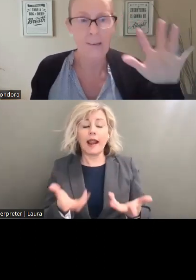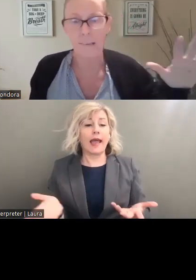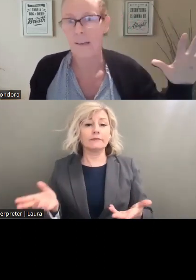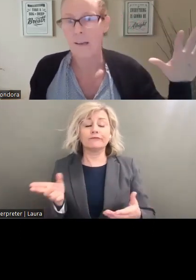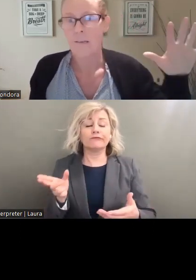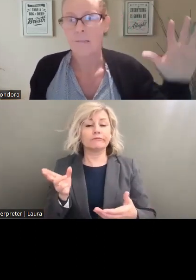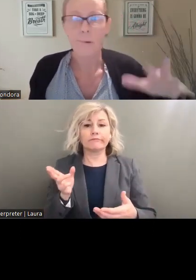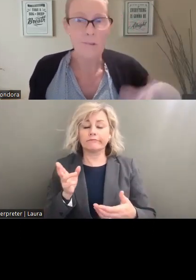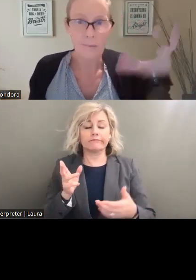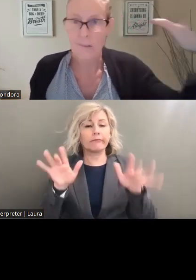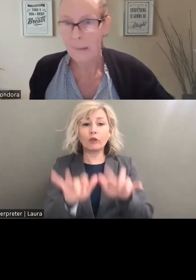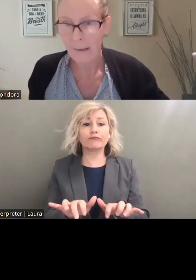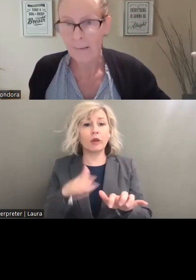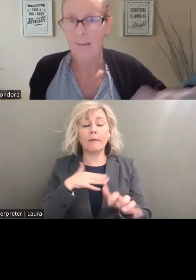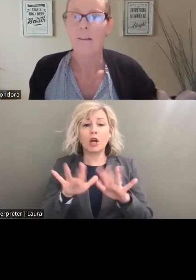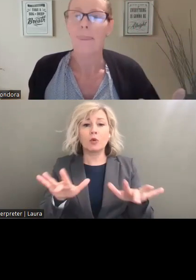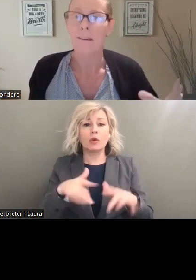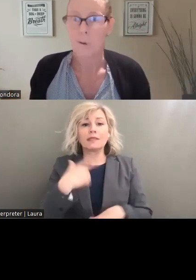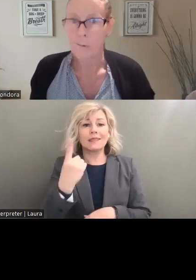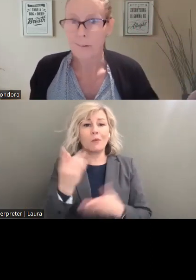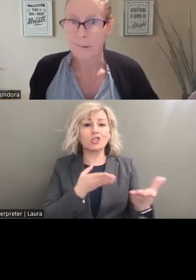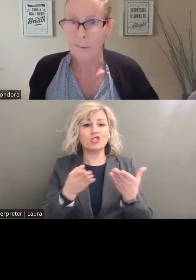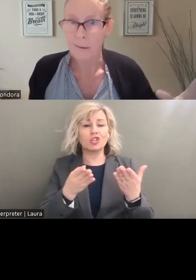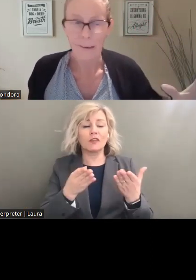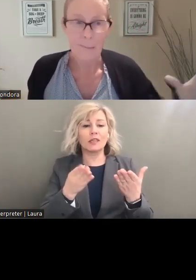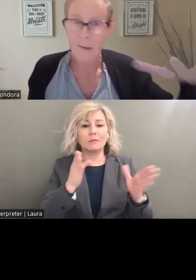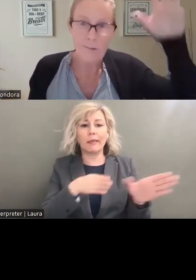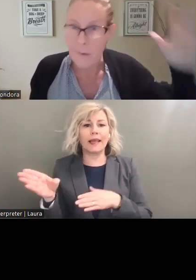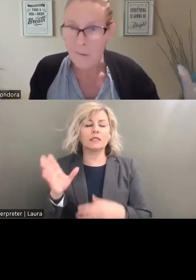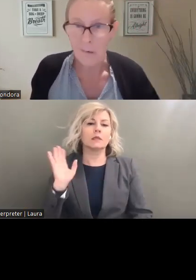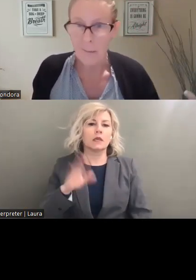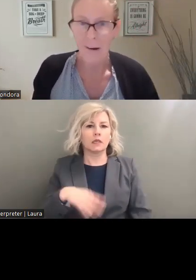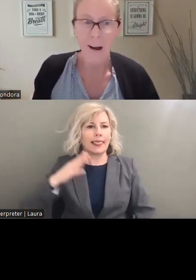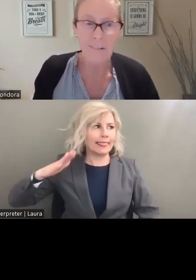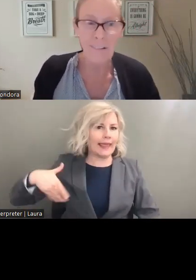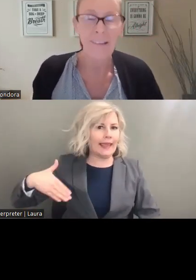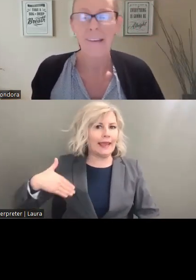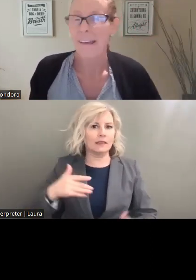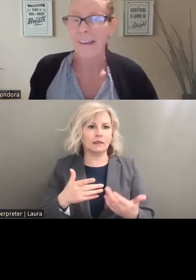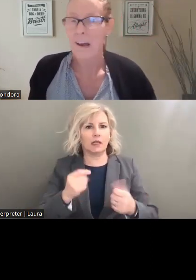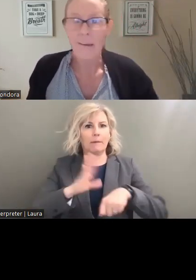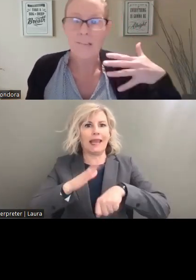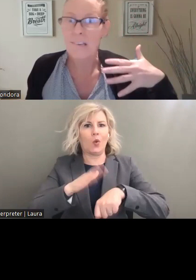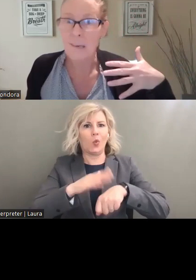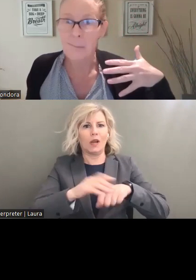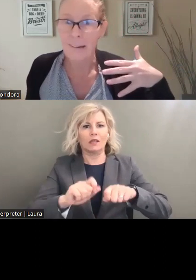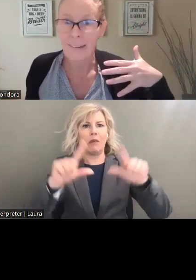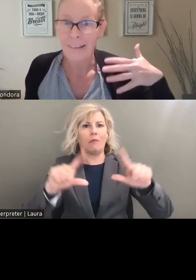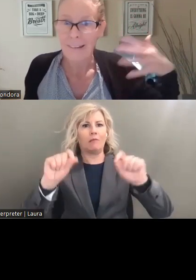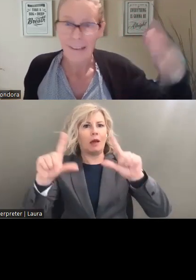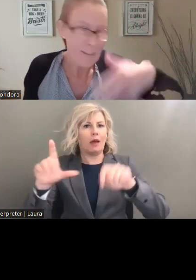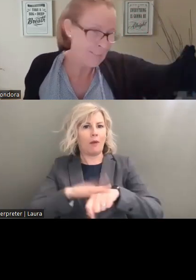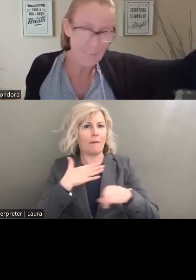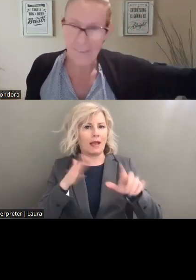morning and someone's service plan is overdue and bells and whistles are going off. And I may see